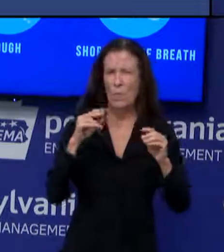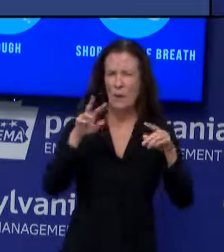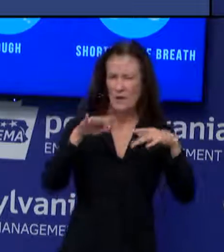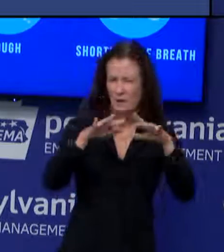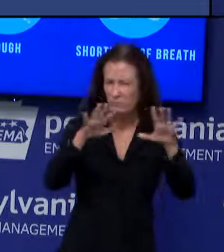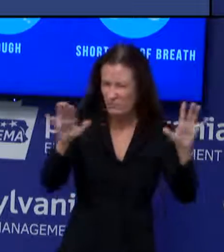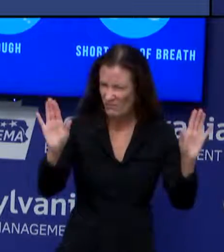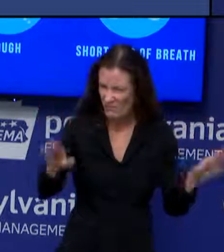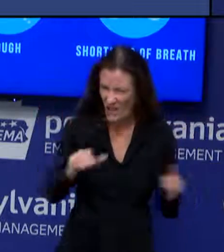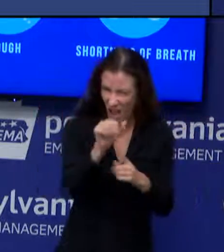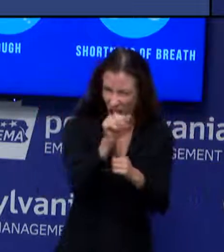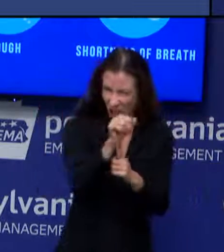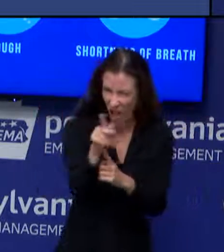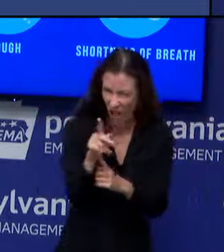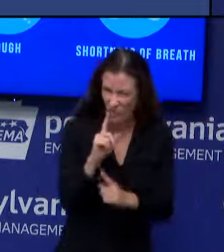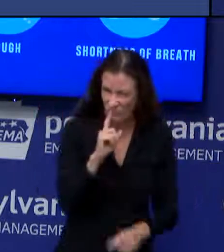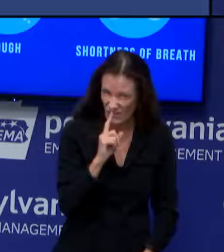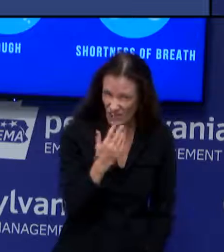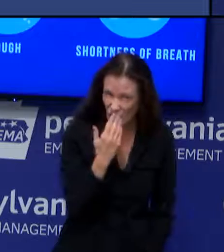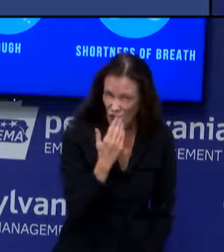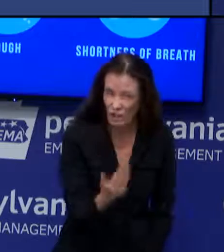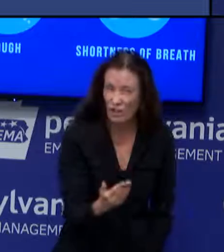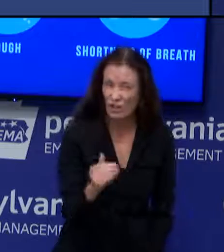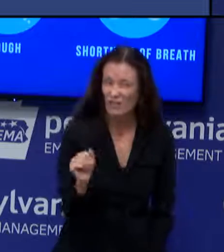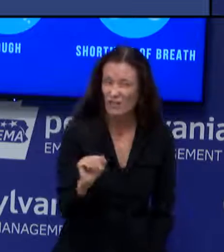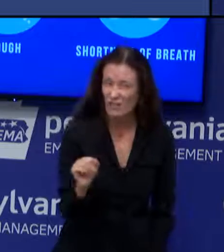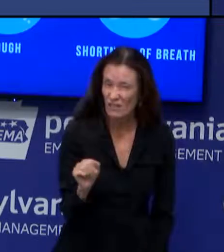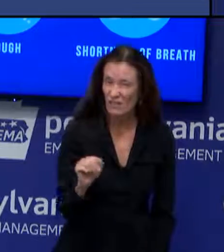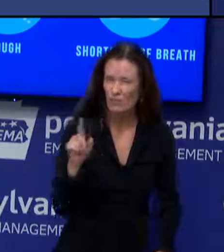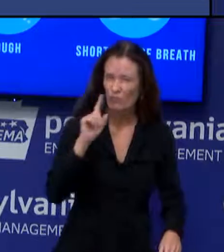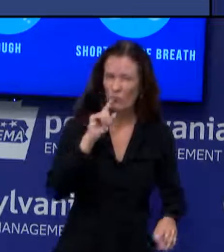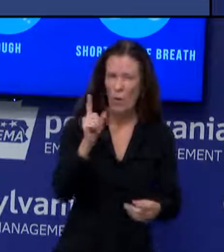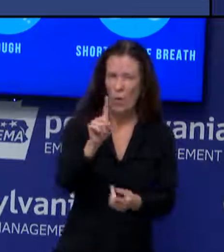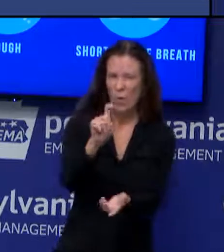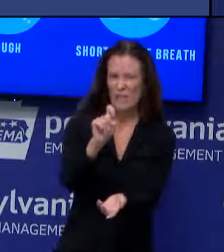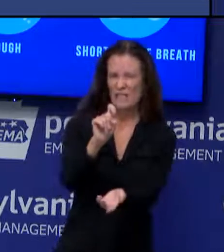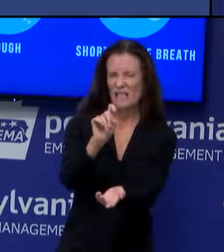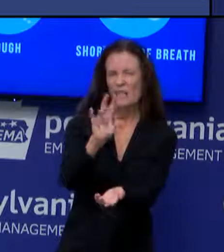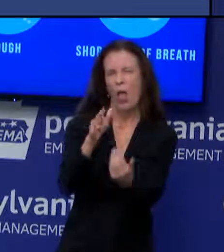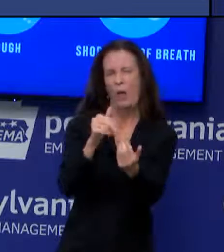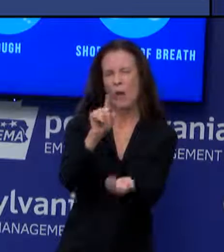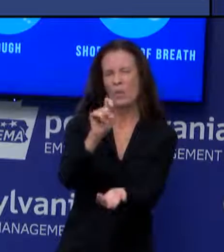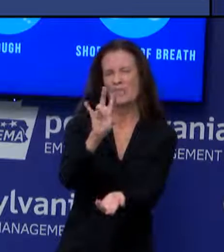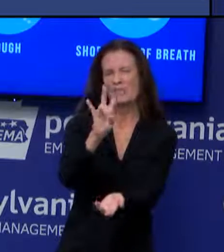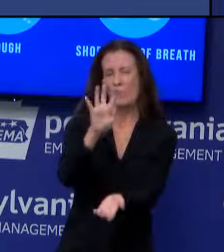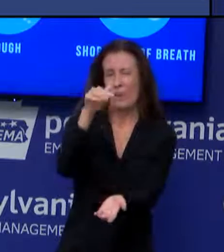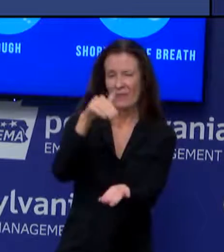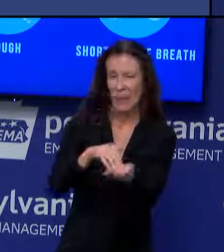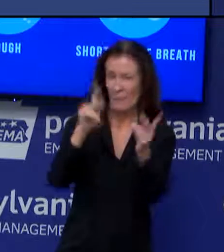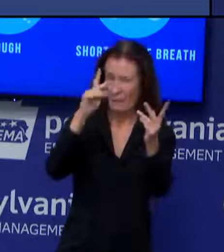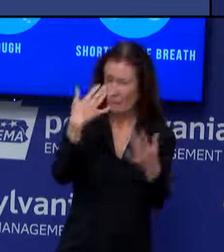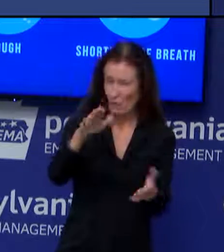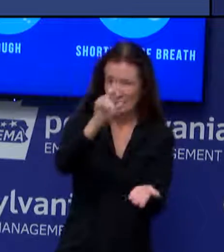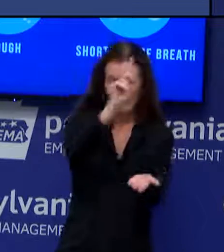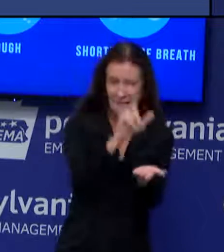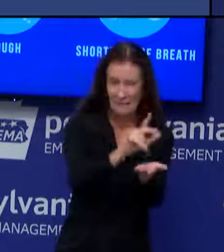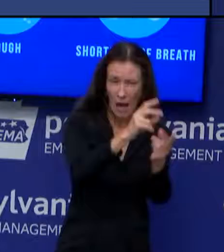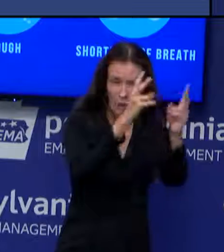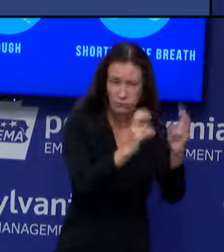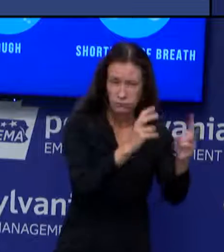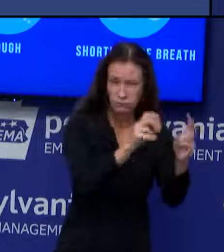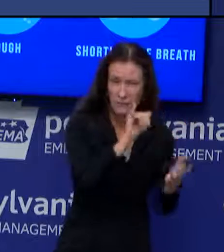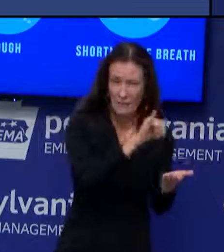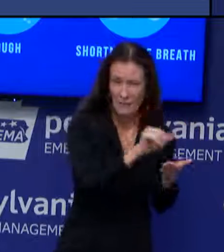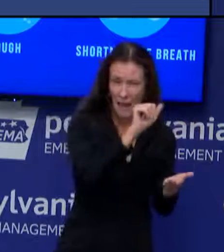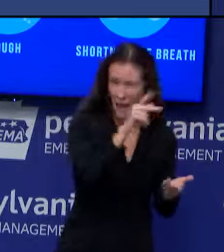173,000 more, almost 174,000 who have downloaded the app. We need more than that. The more people who download